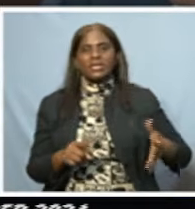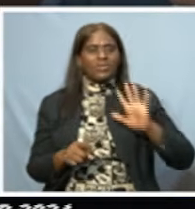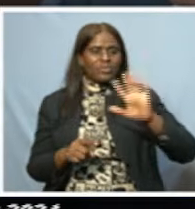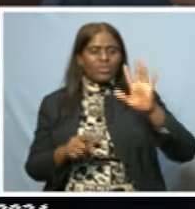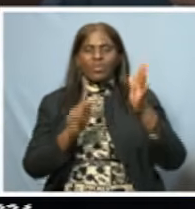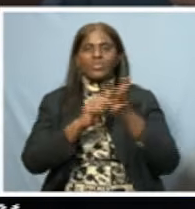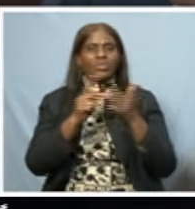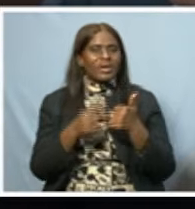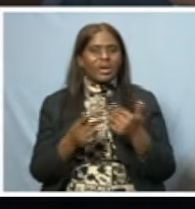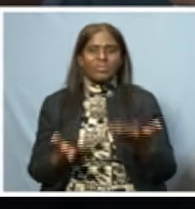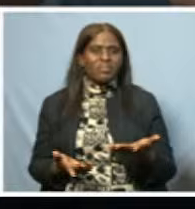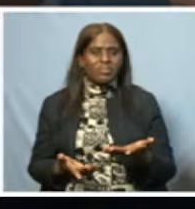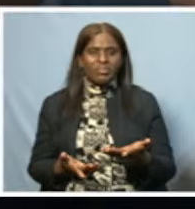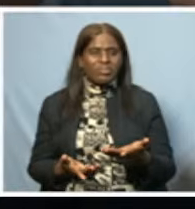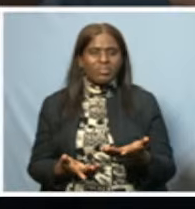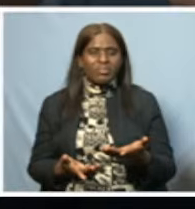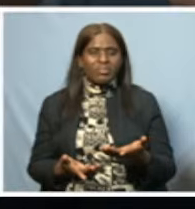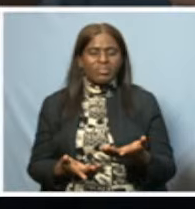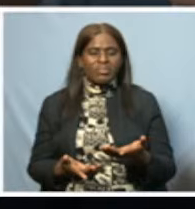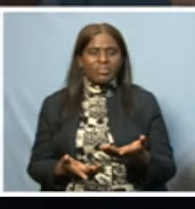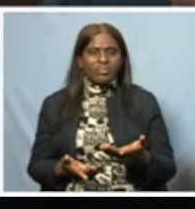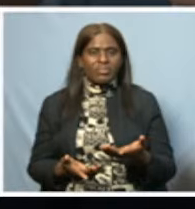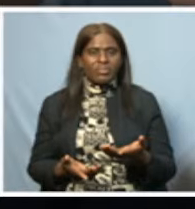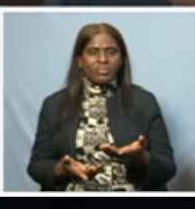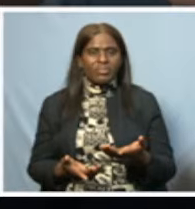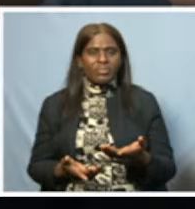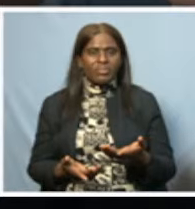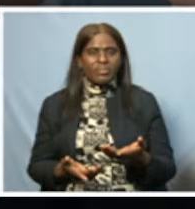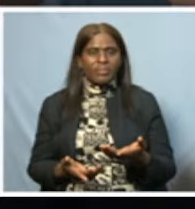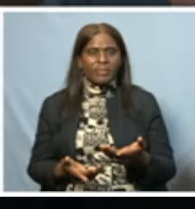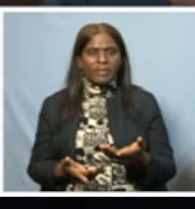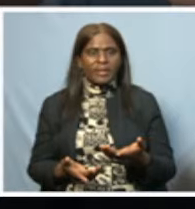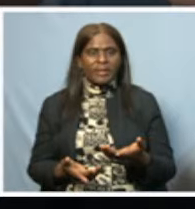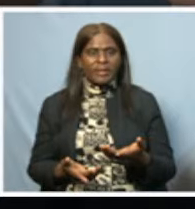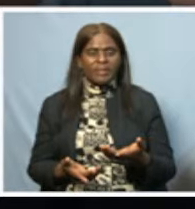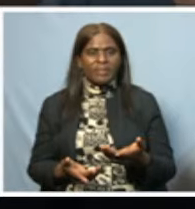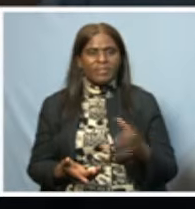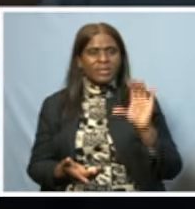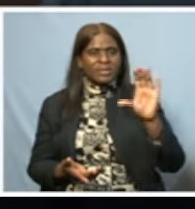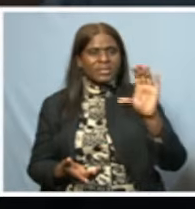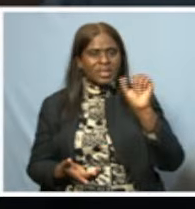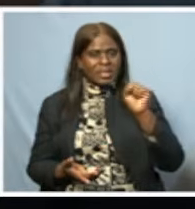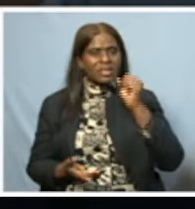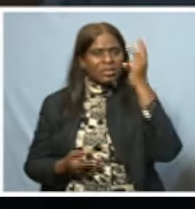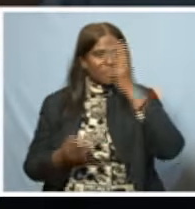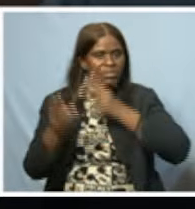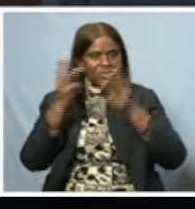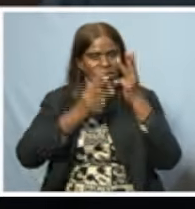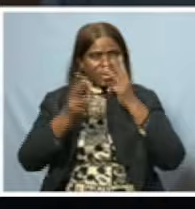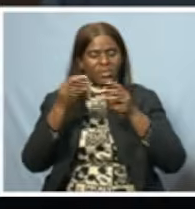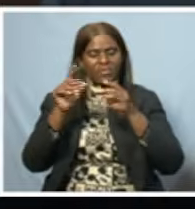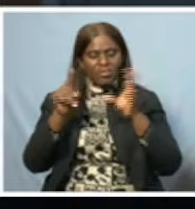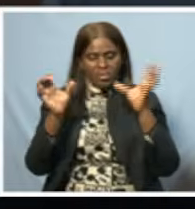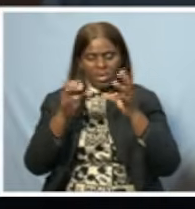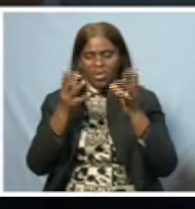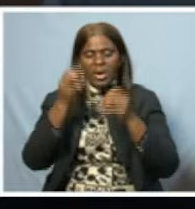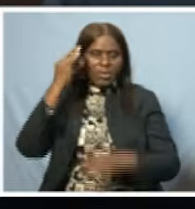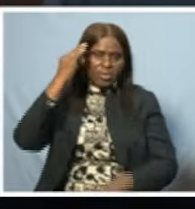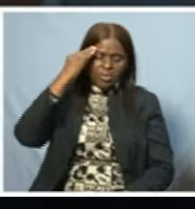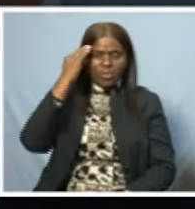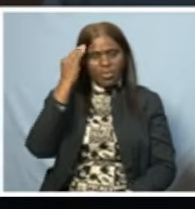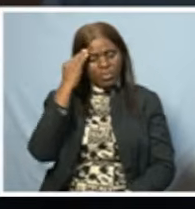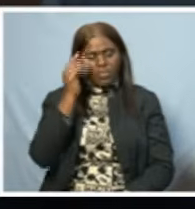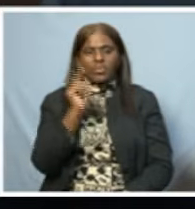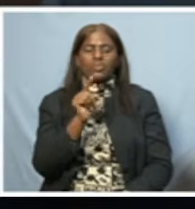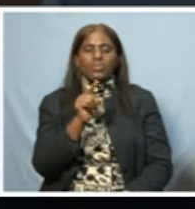well as matters in time, which surrounding procurement. The dumping site, all the is not